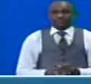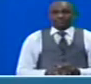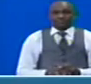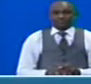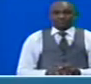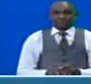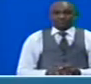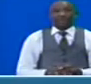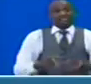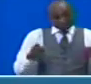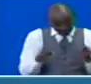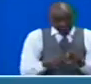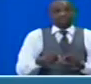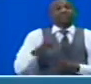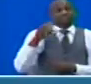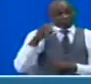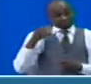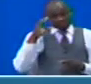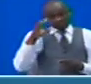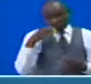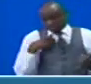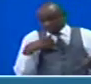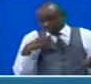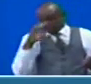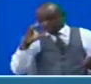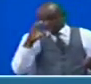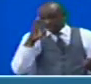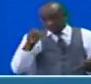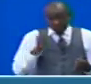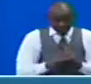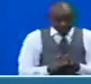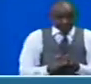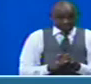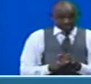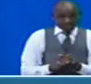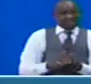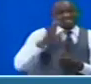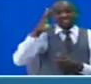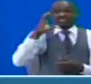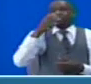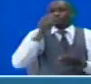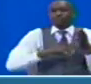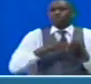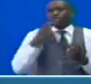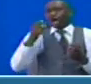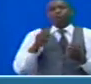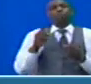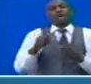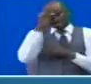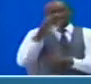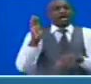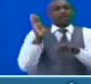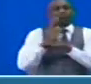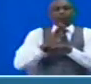Well, and still on Chama Cha Mashinani, let's listen to what party leader Isaac Ruto had to say about the party and